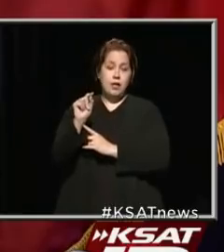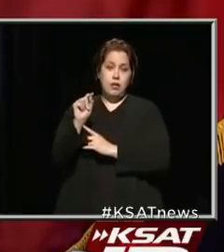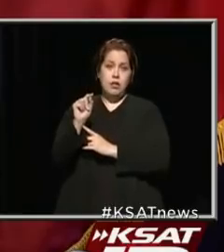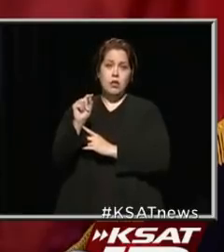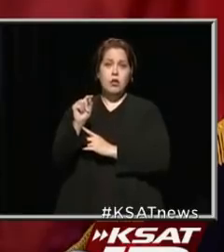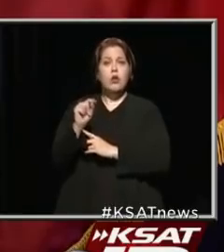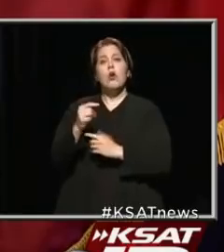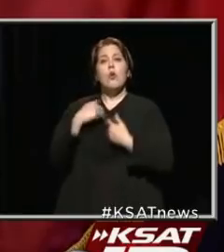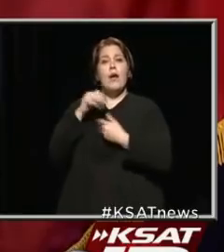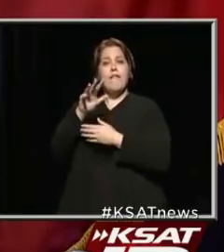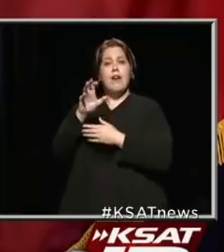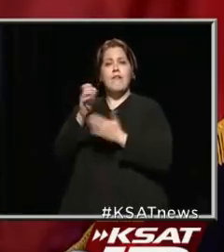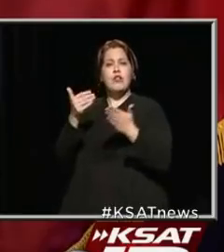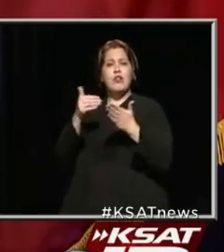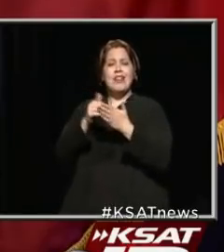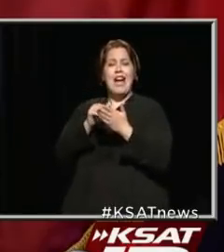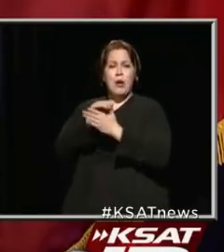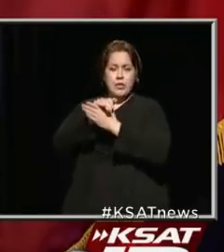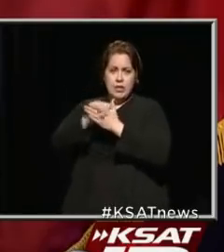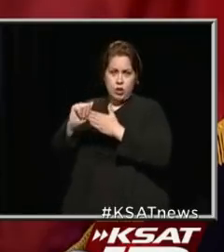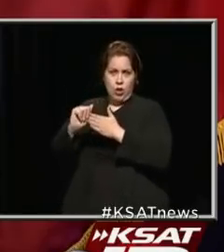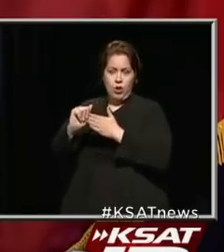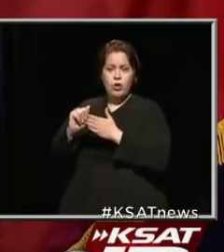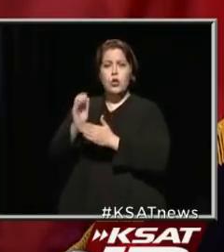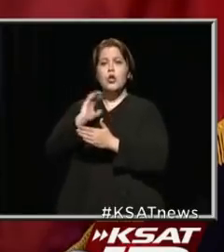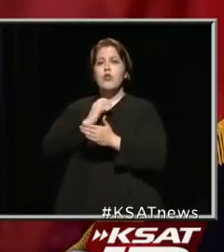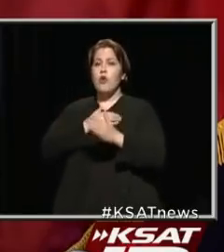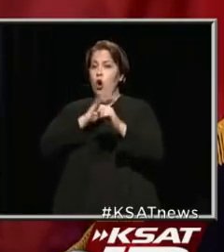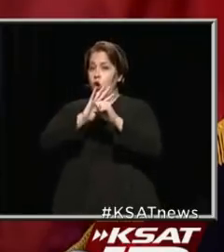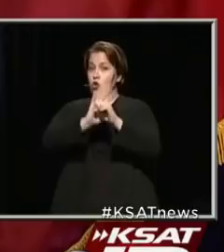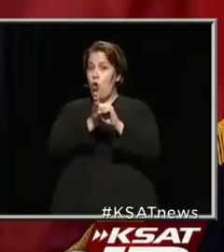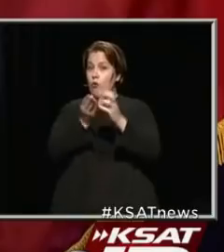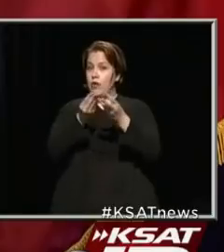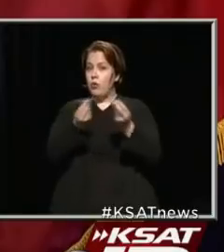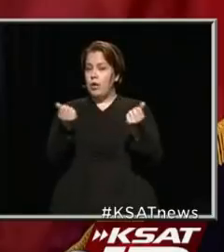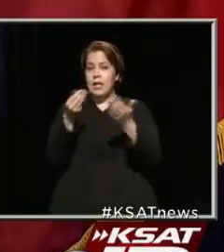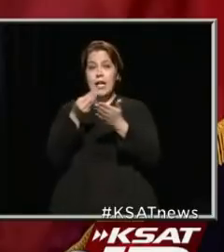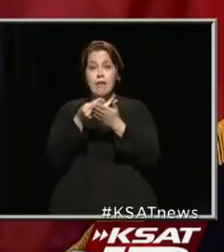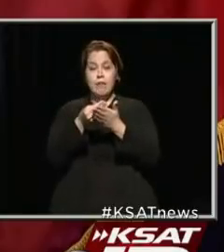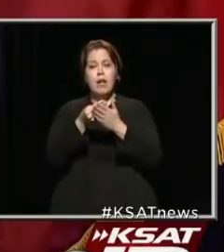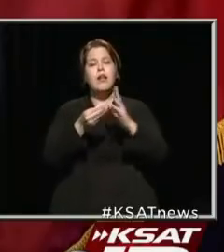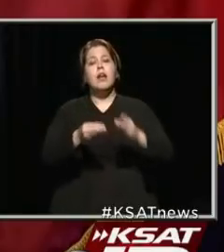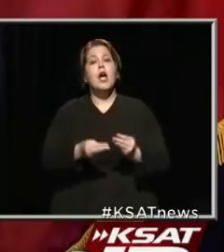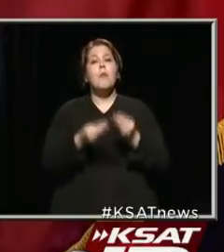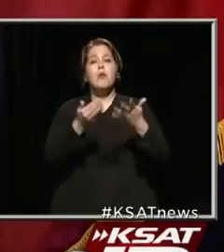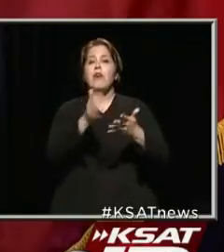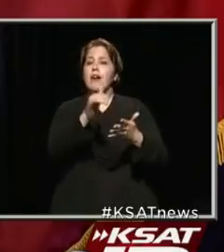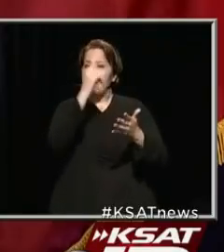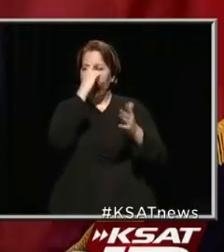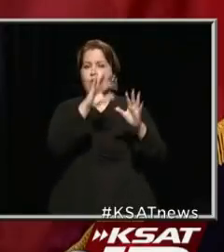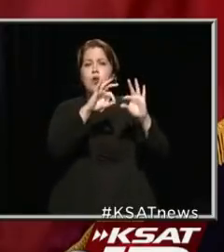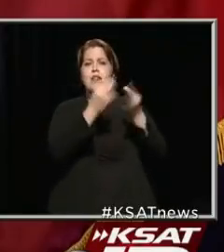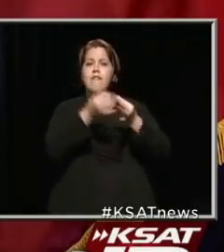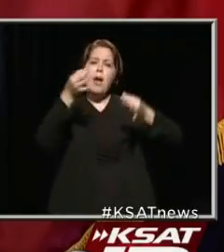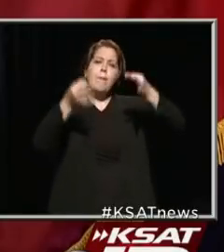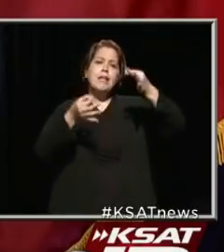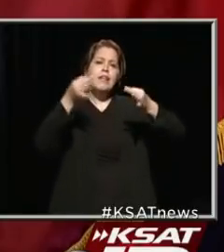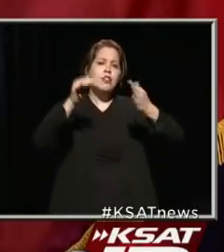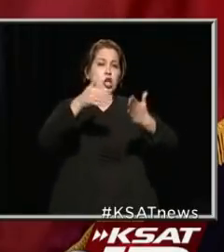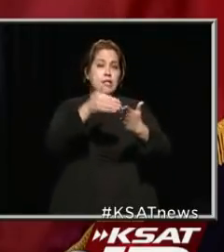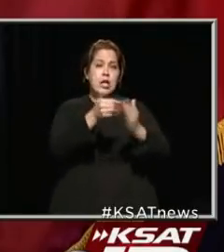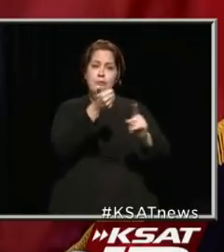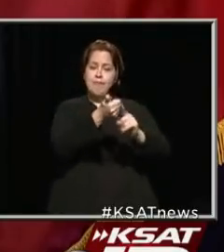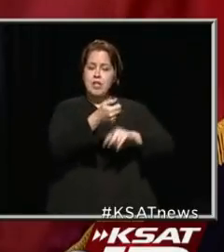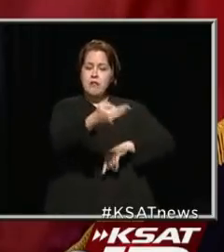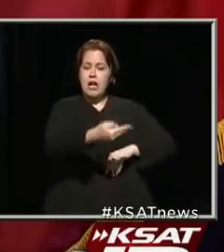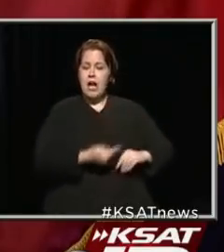took $500,000 in our coronavirus relief funds and provided that for the Family Justice Center to be able to